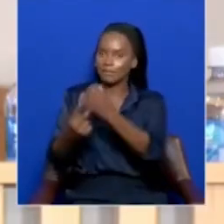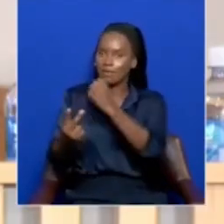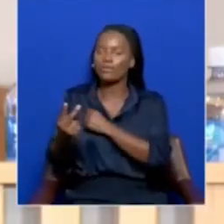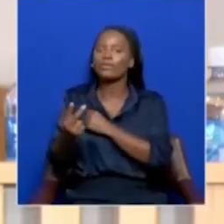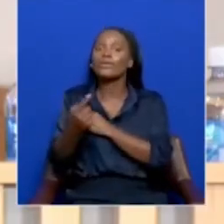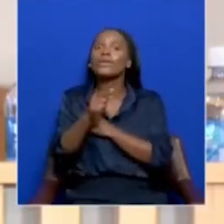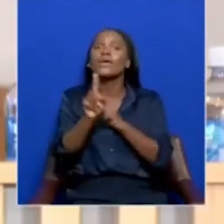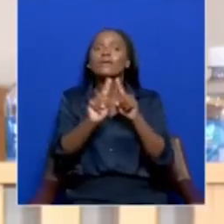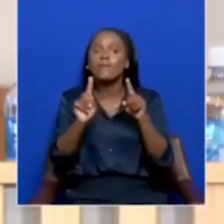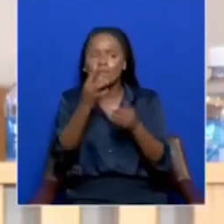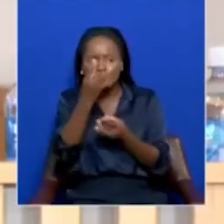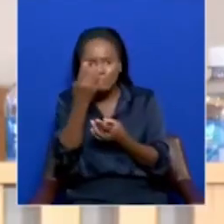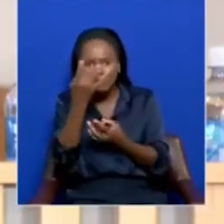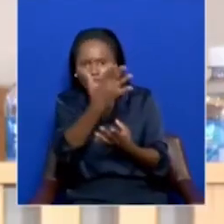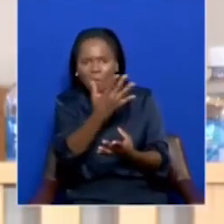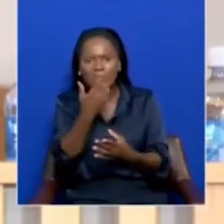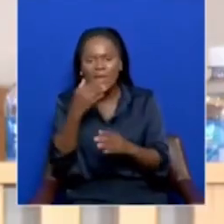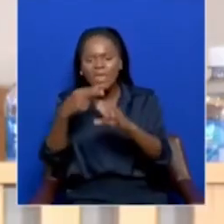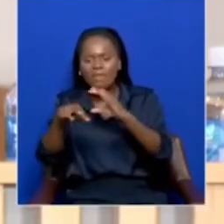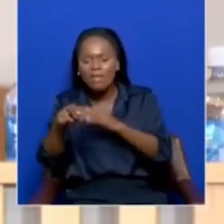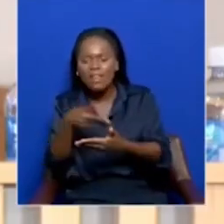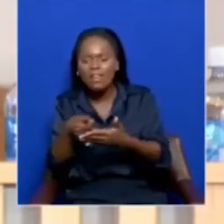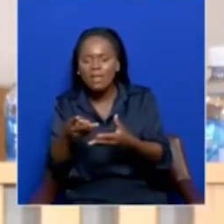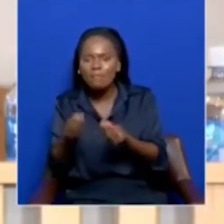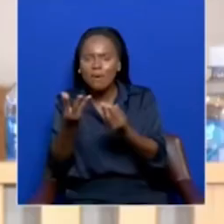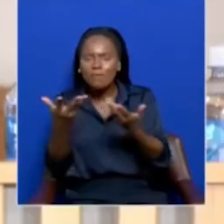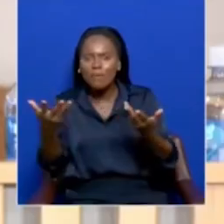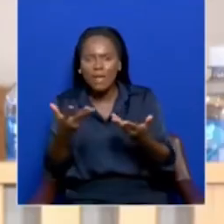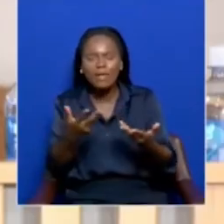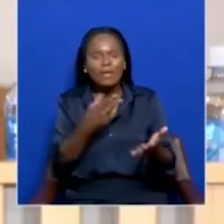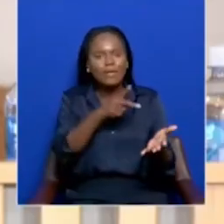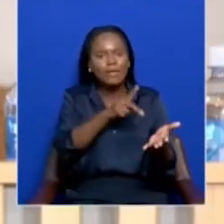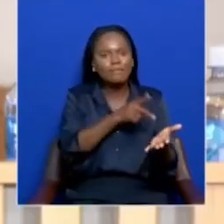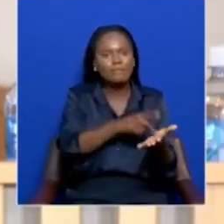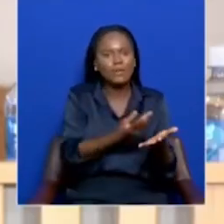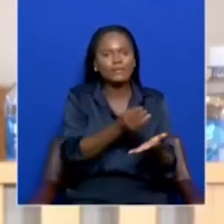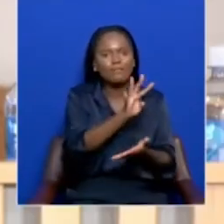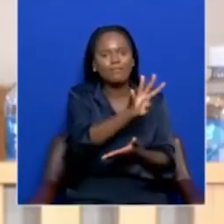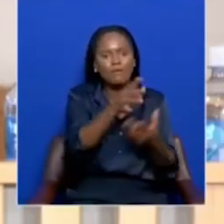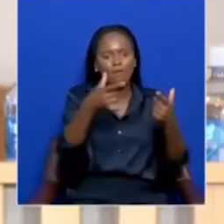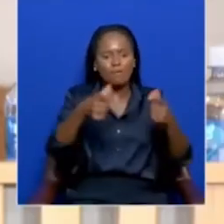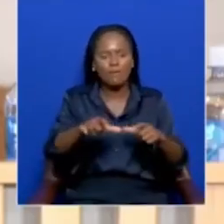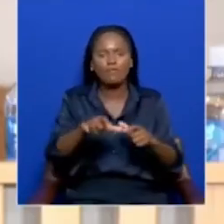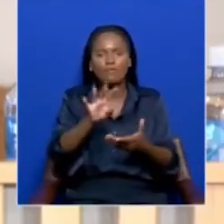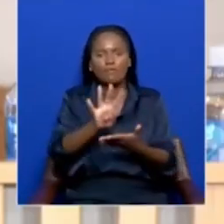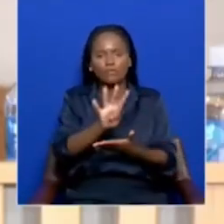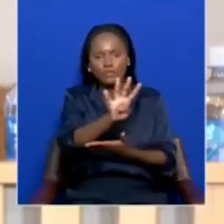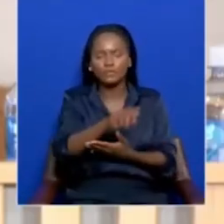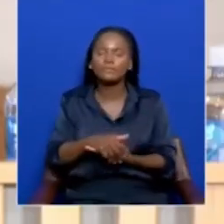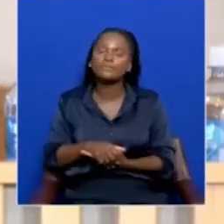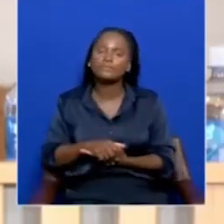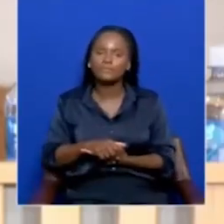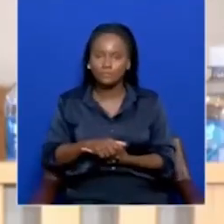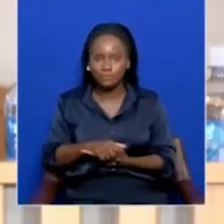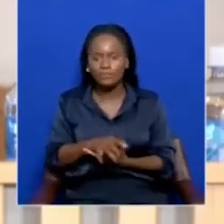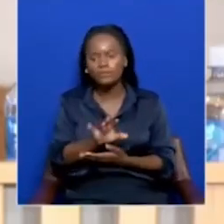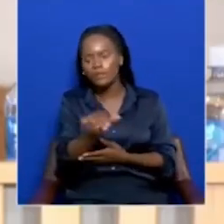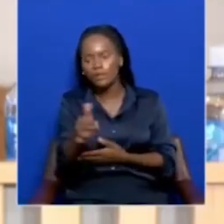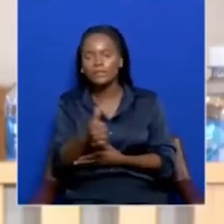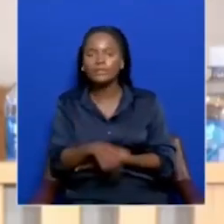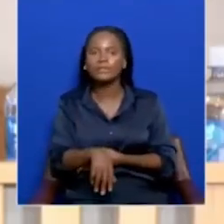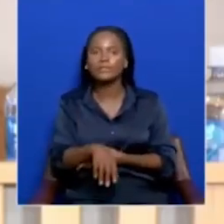Okay. okay, thank you. So then you refer us to WE1, annexure WE1. That's the